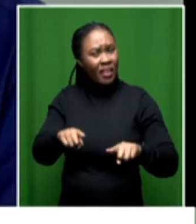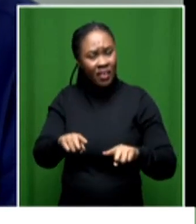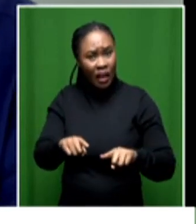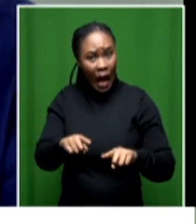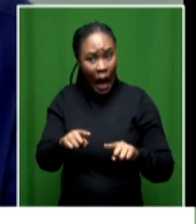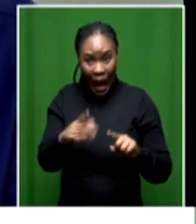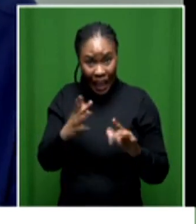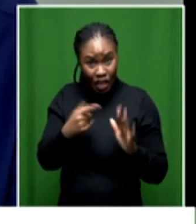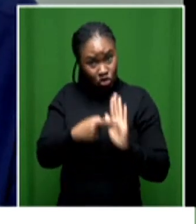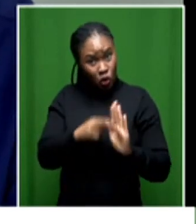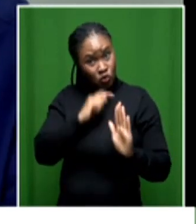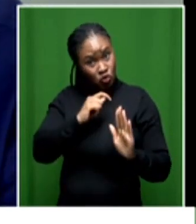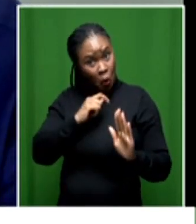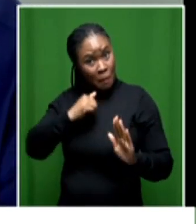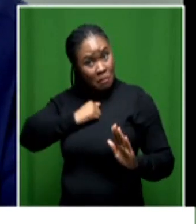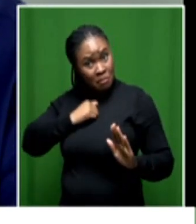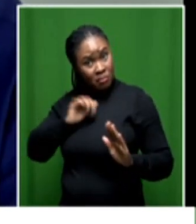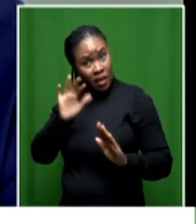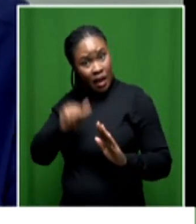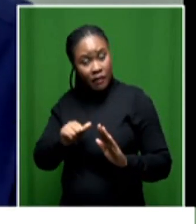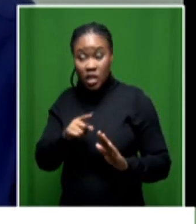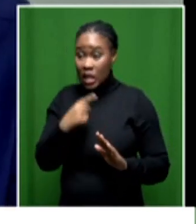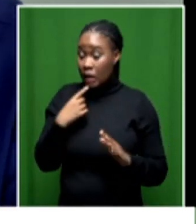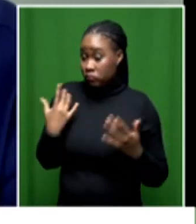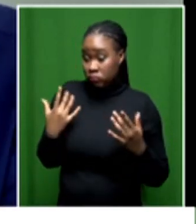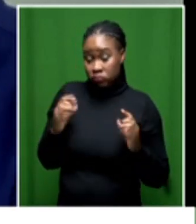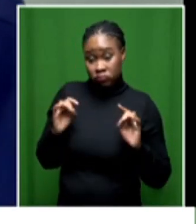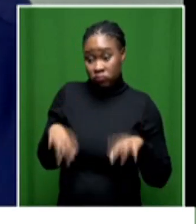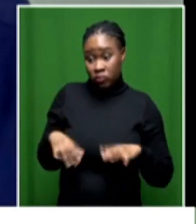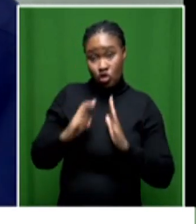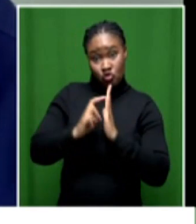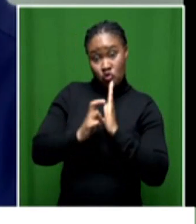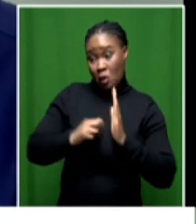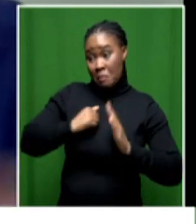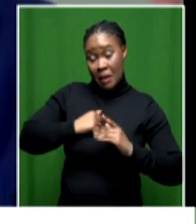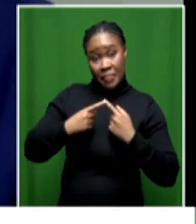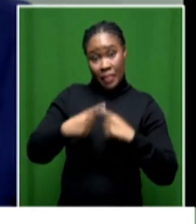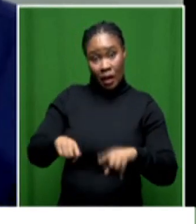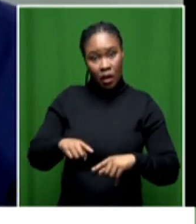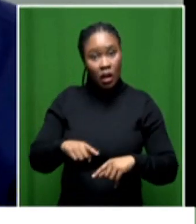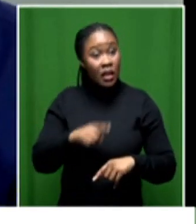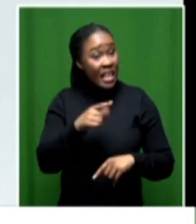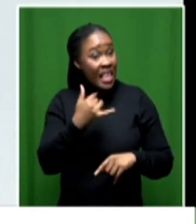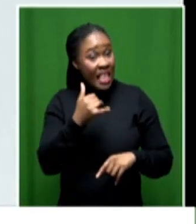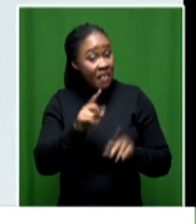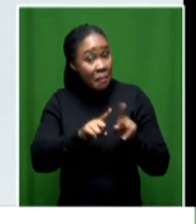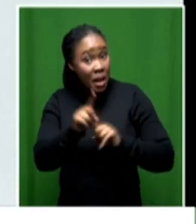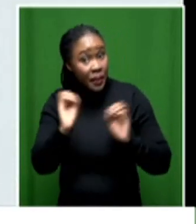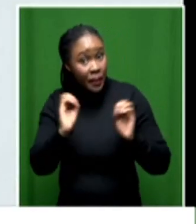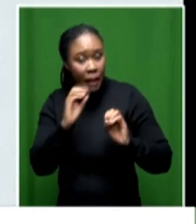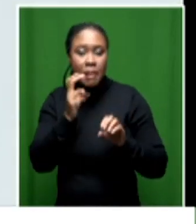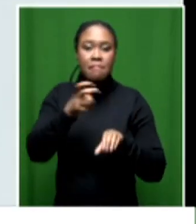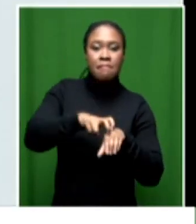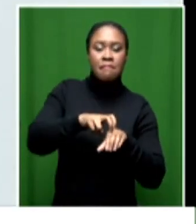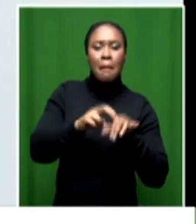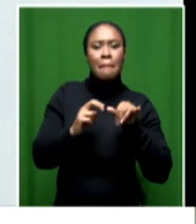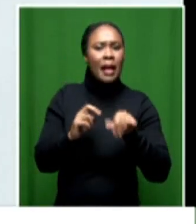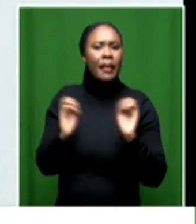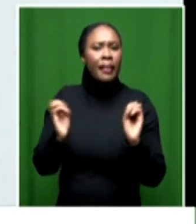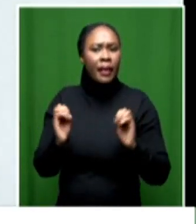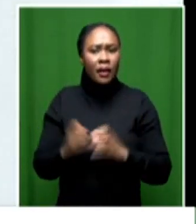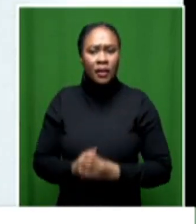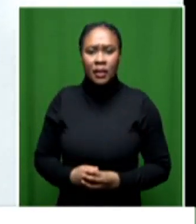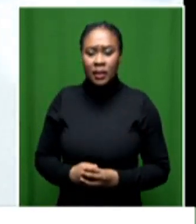And he's like, not my rules, not my rules. But if you don't fill it in and you don't pass it, you're not getting on the plane. Ryanair says people